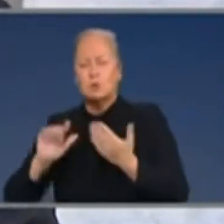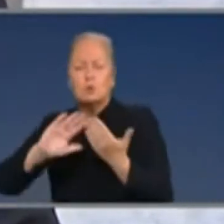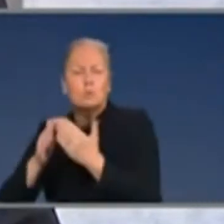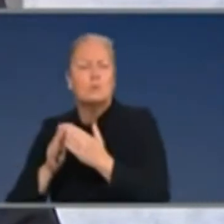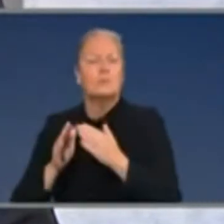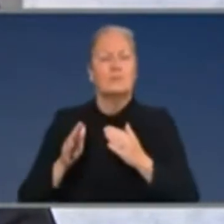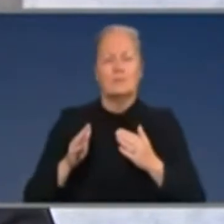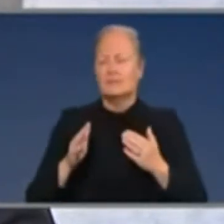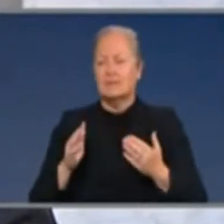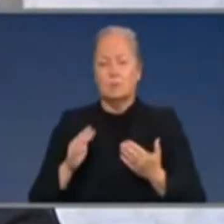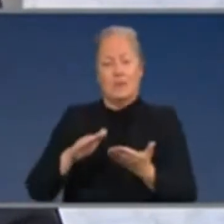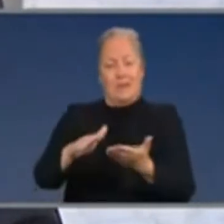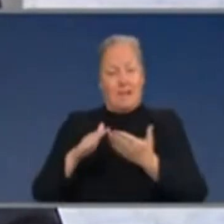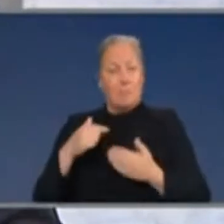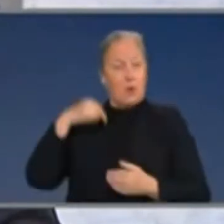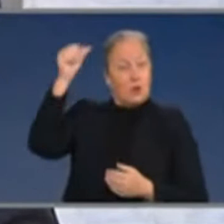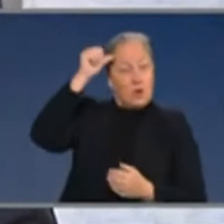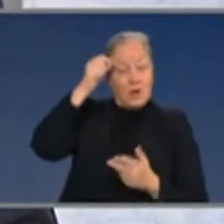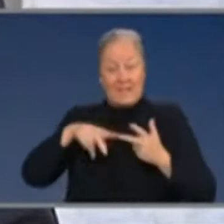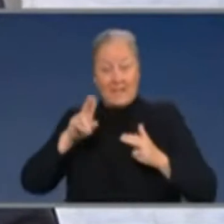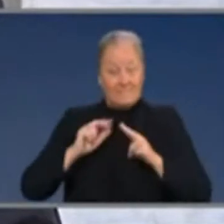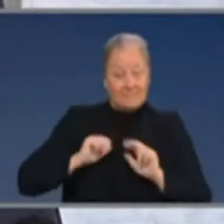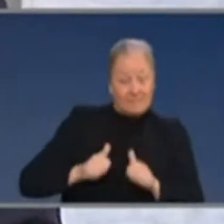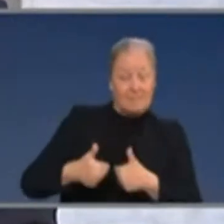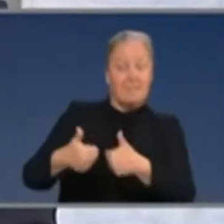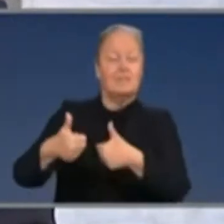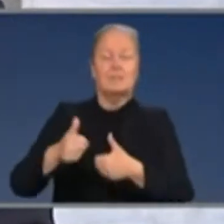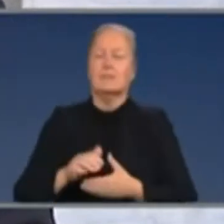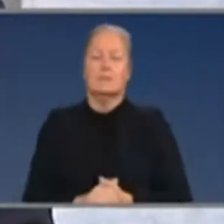challenges are and where our progress is doing well. As Ken has often said,